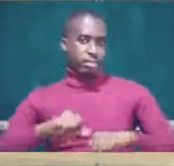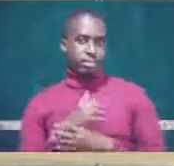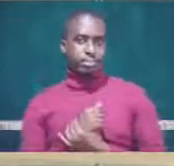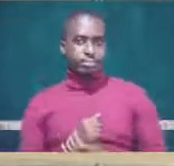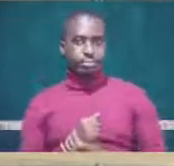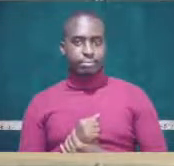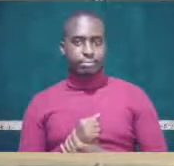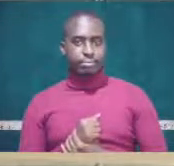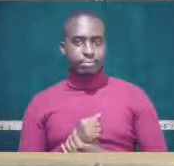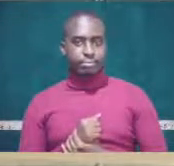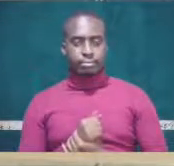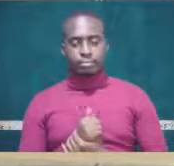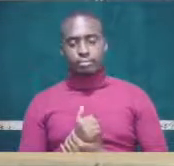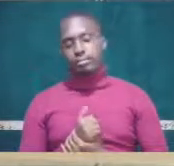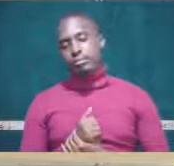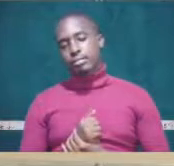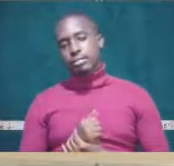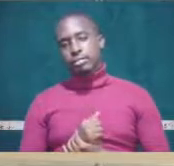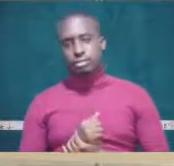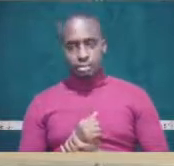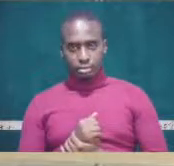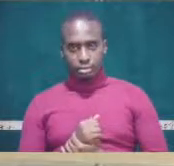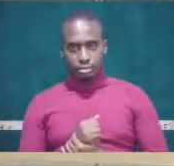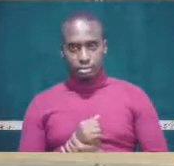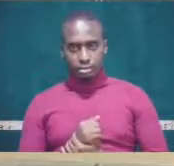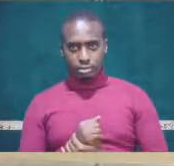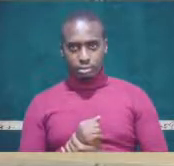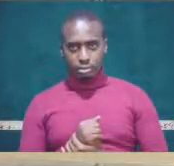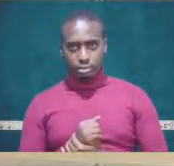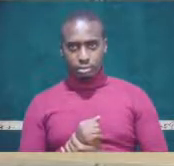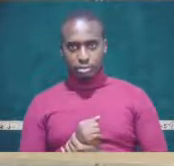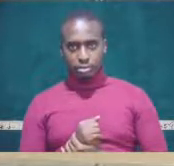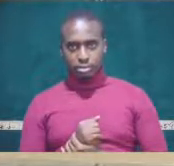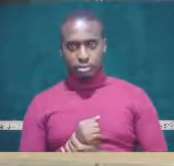to prevent something dangerous.